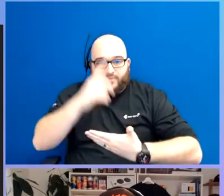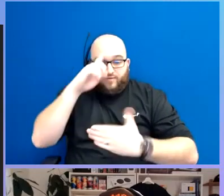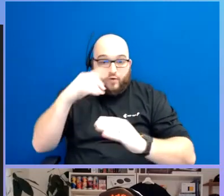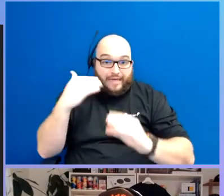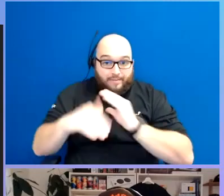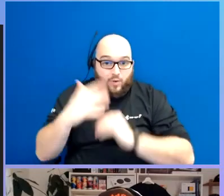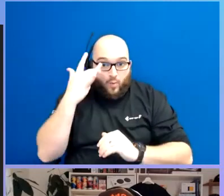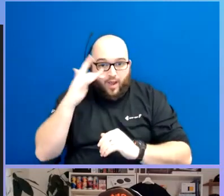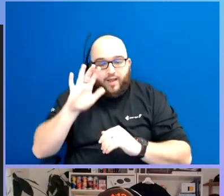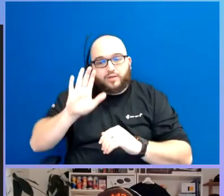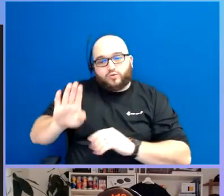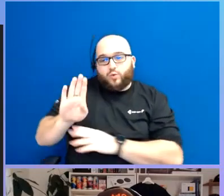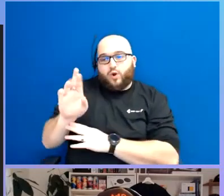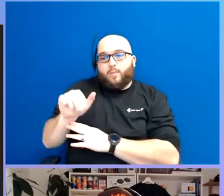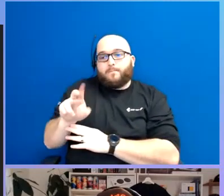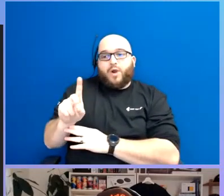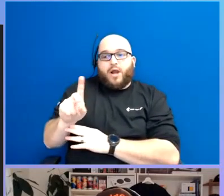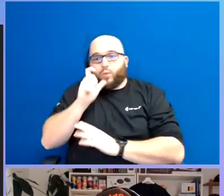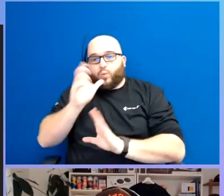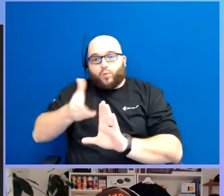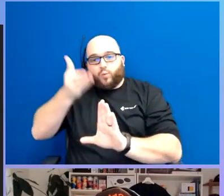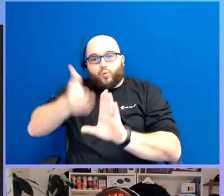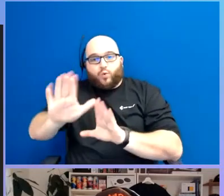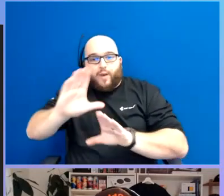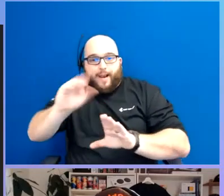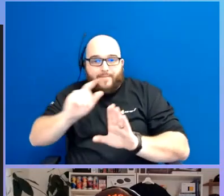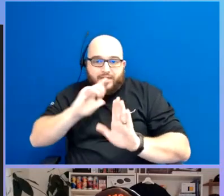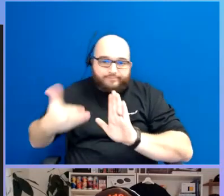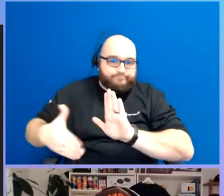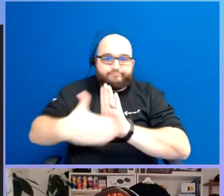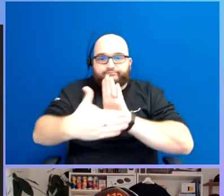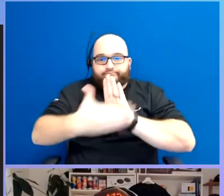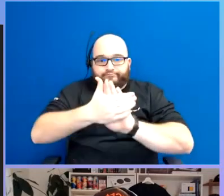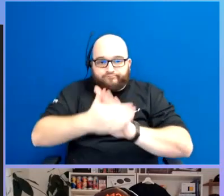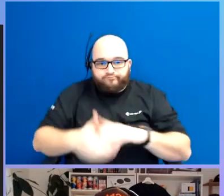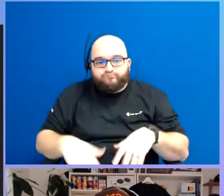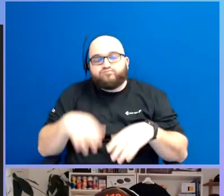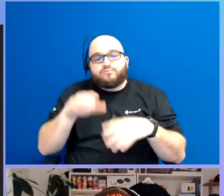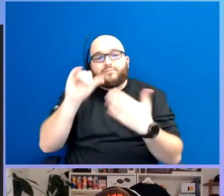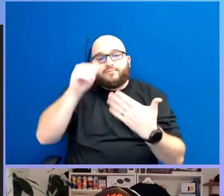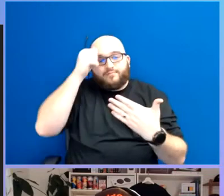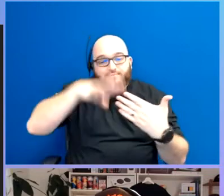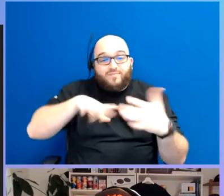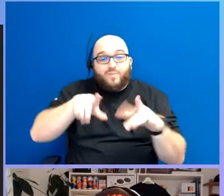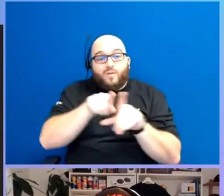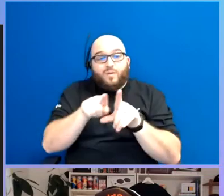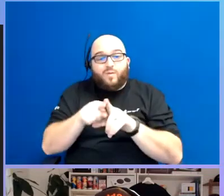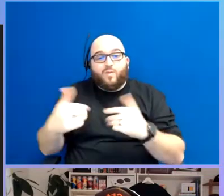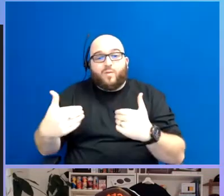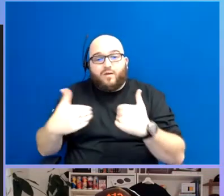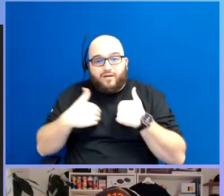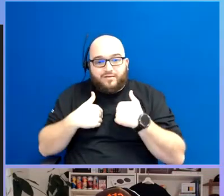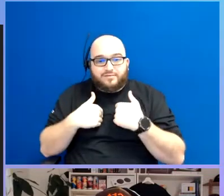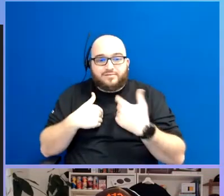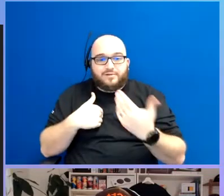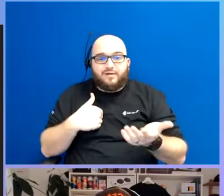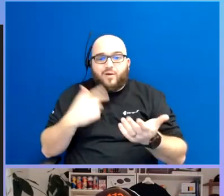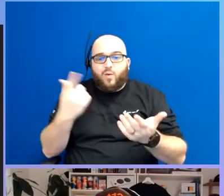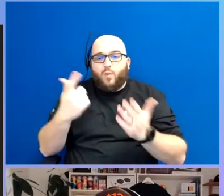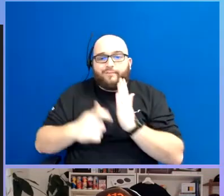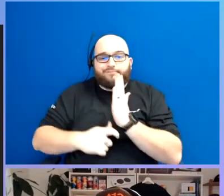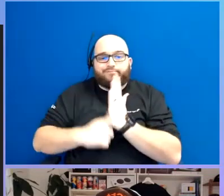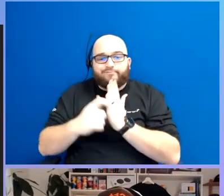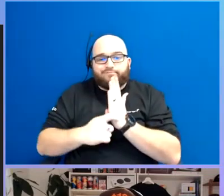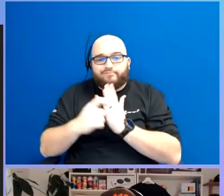It's important to test it. And he also has some one article that's